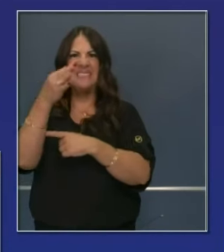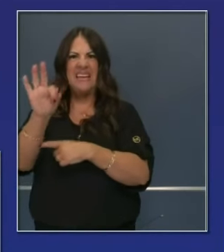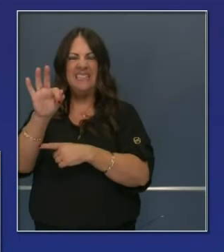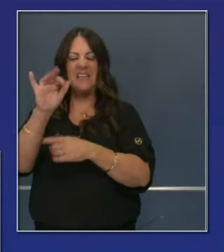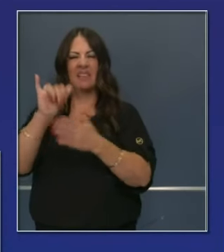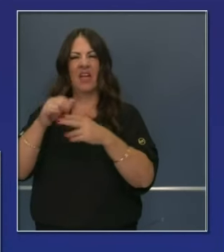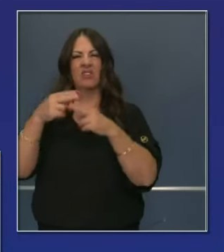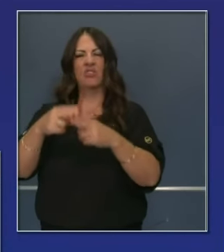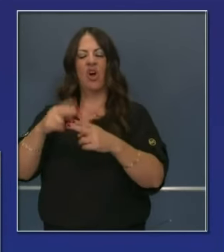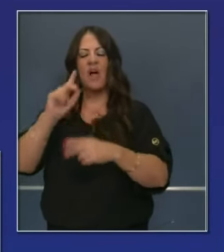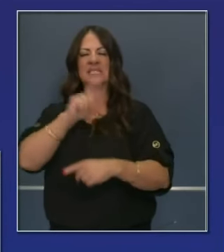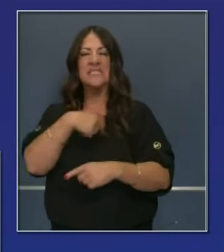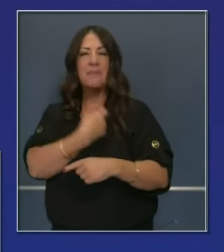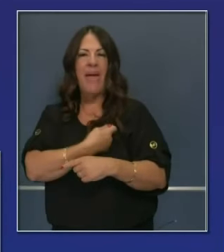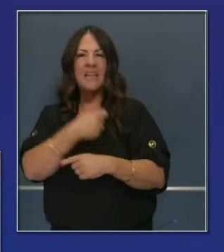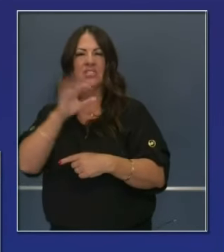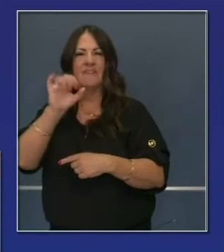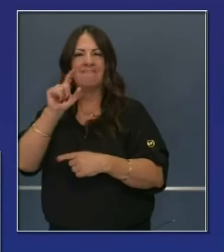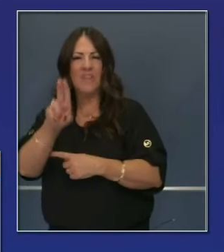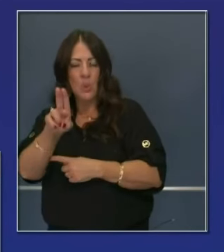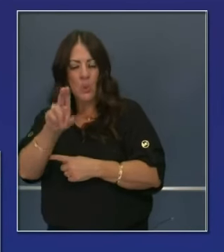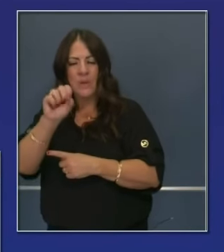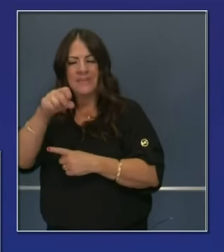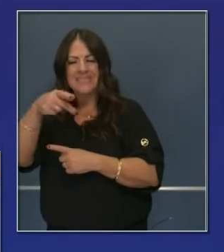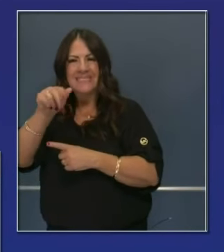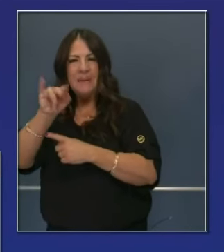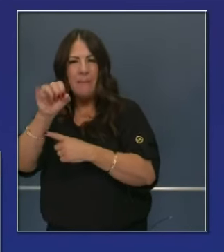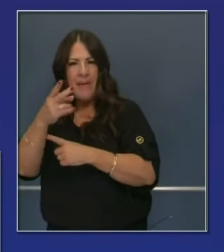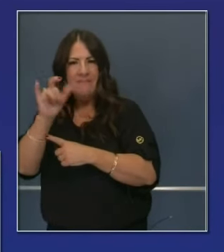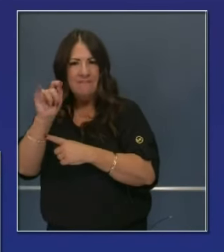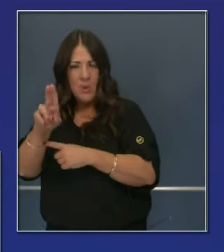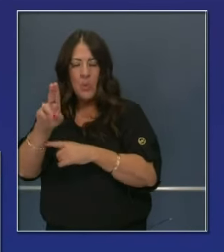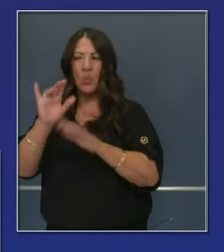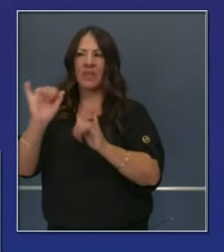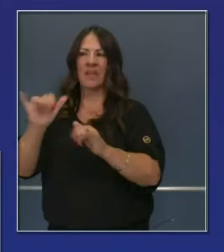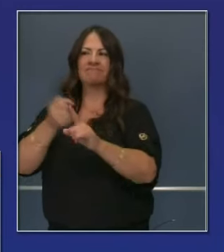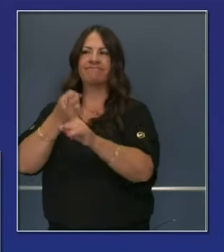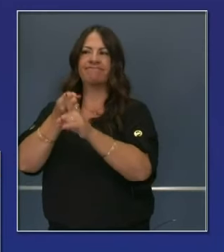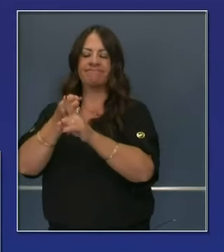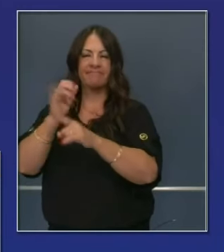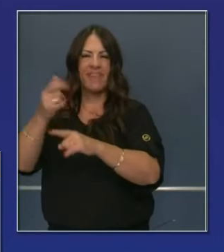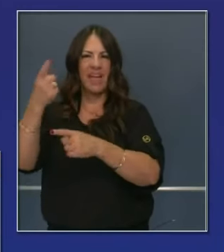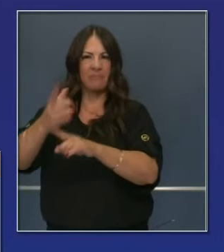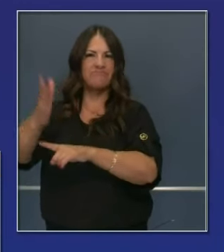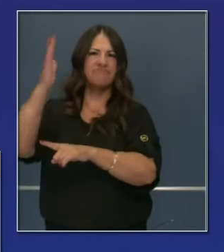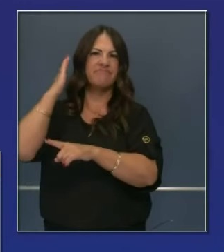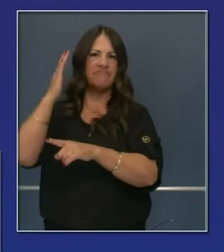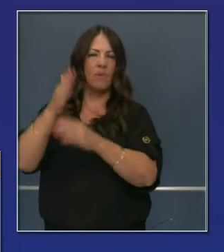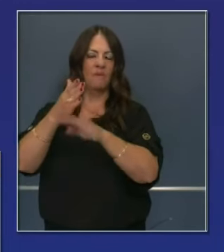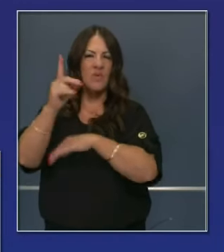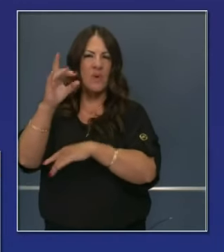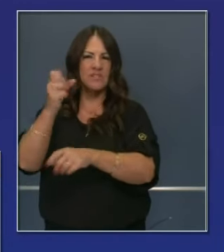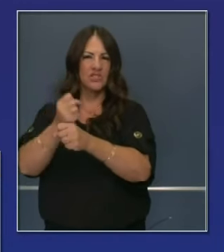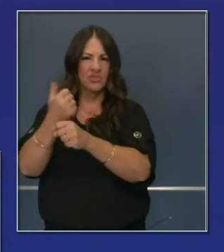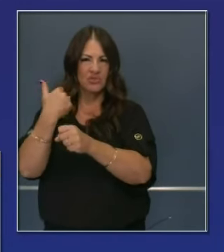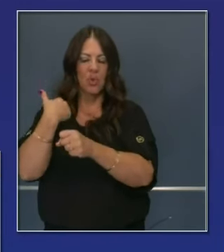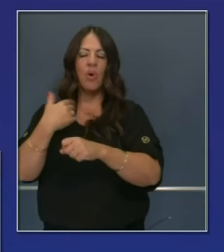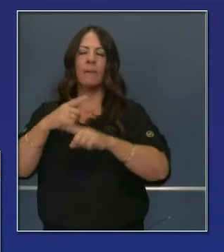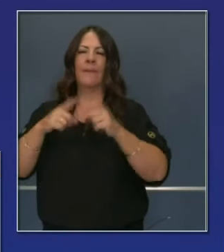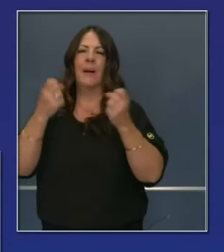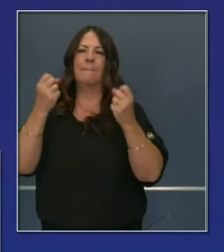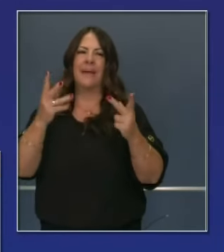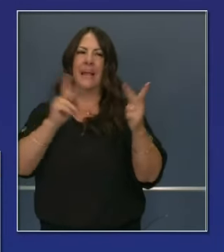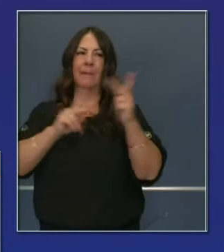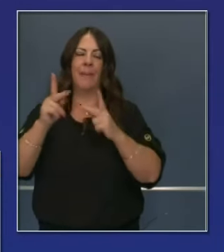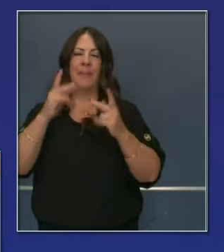flu pandemic, this is what we anticipate moving into the colder season, moving into the season where more of us are moving inside, moving